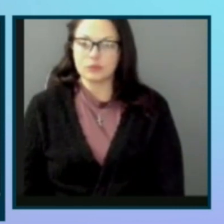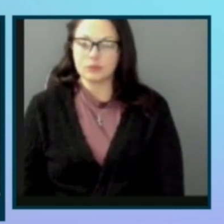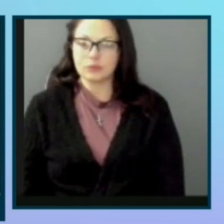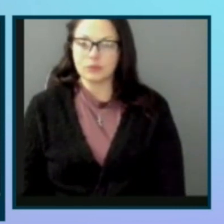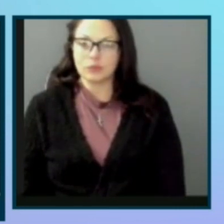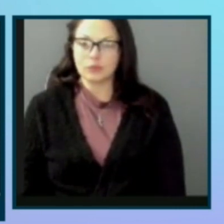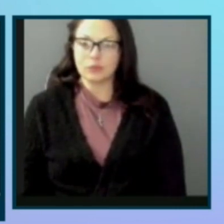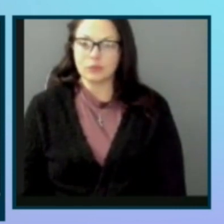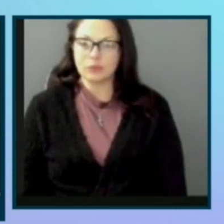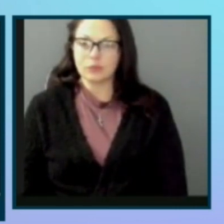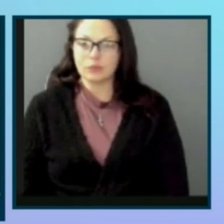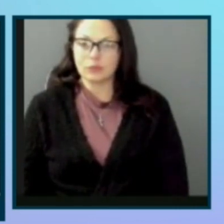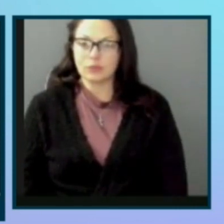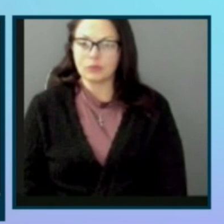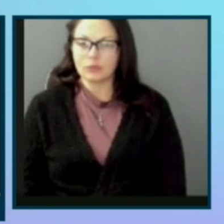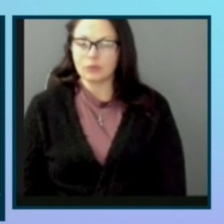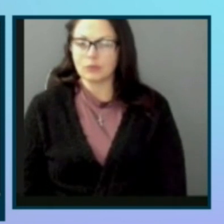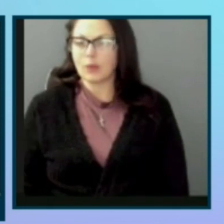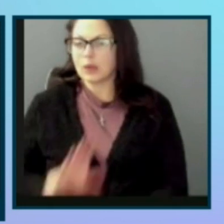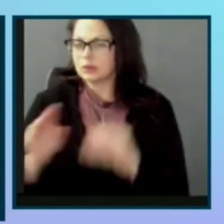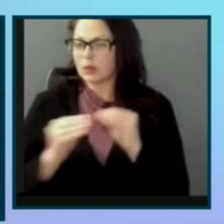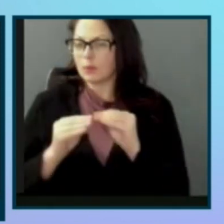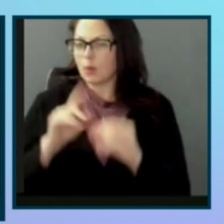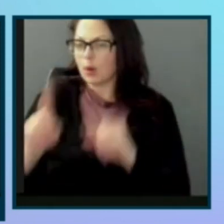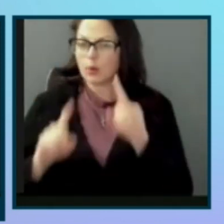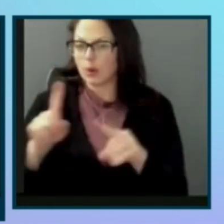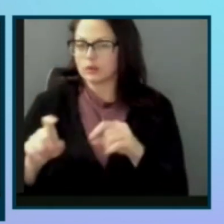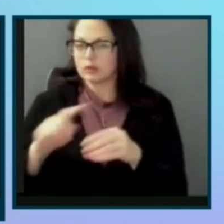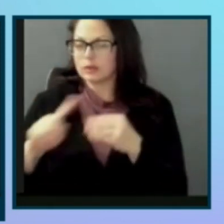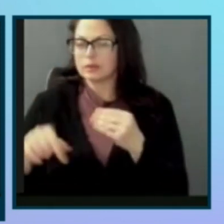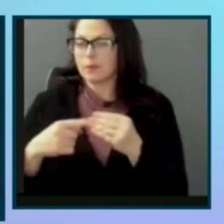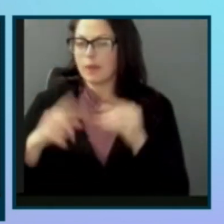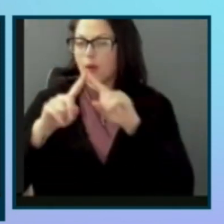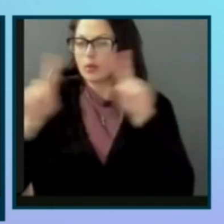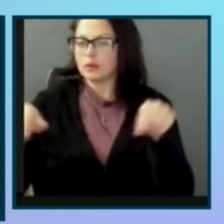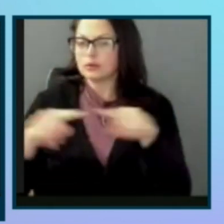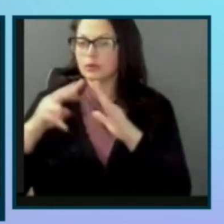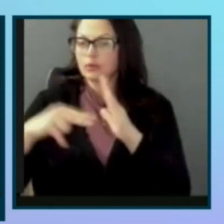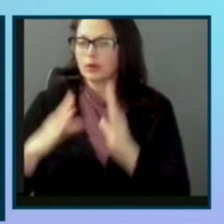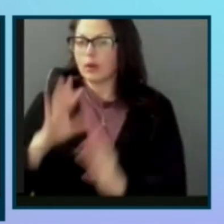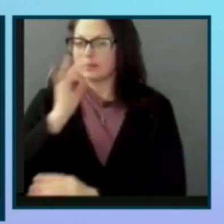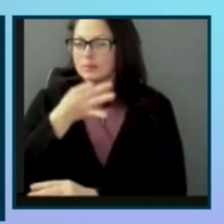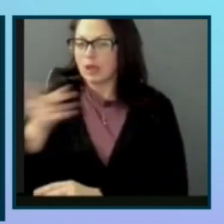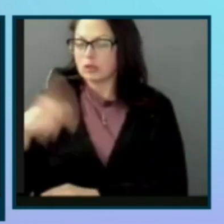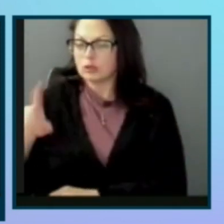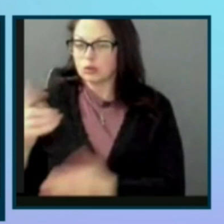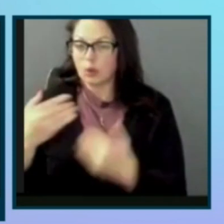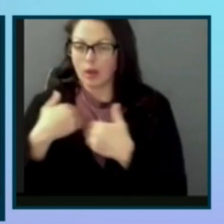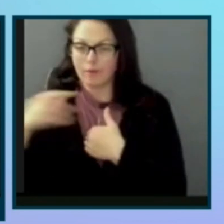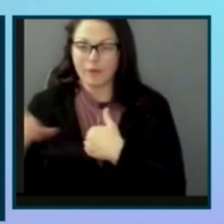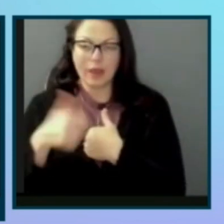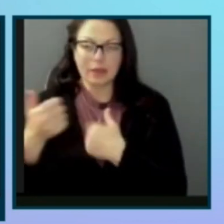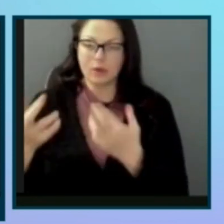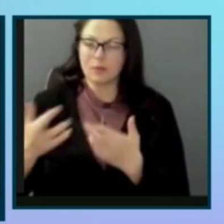Some more questions, particularly around the screen reader expertise. Do you all have any